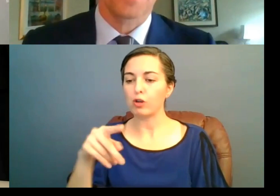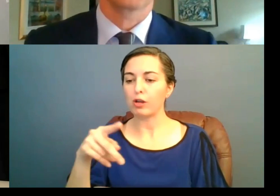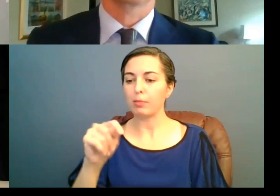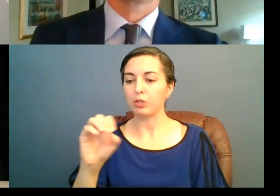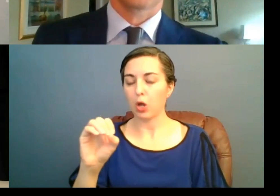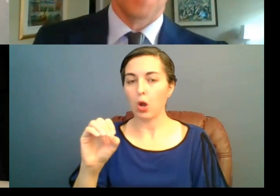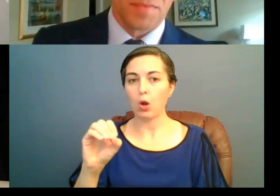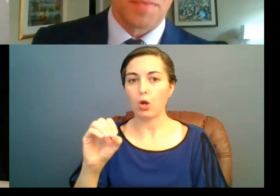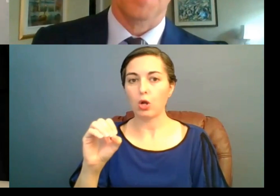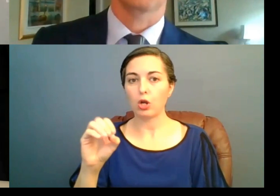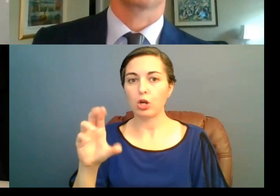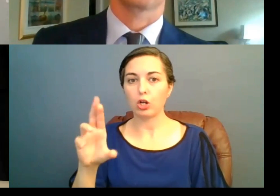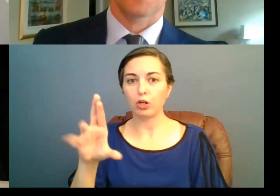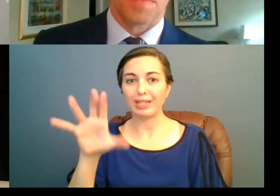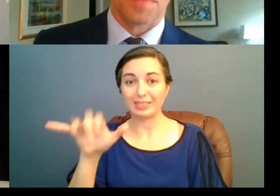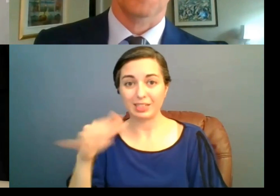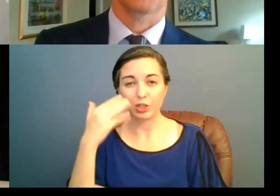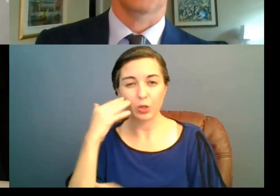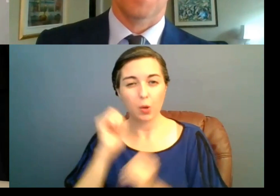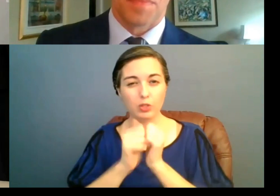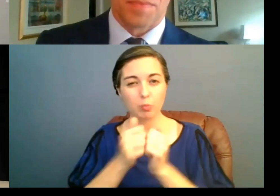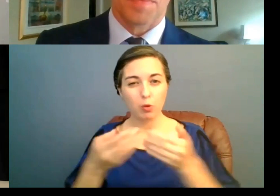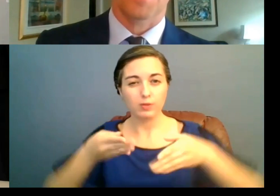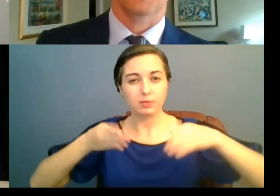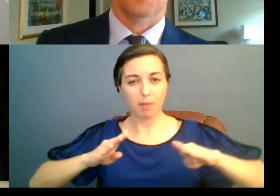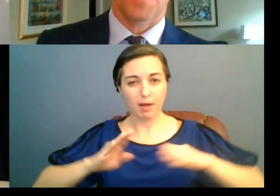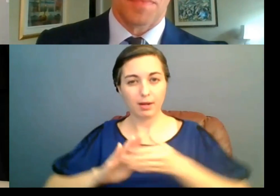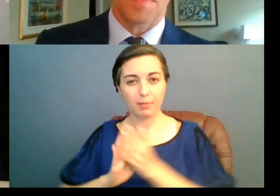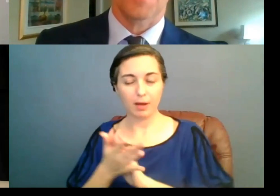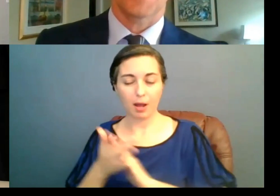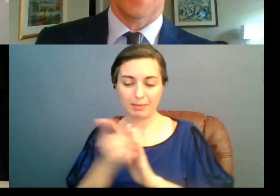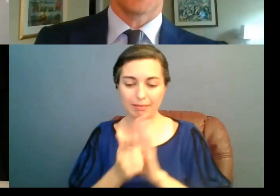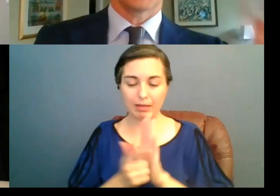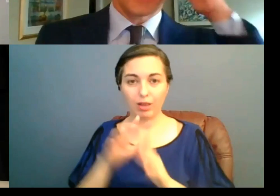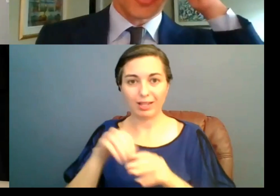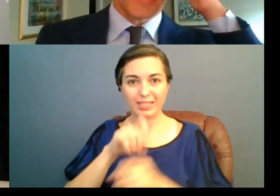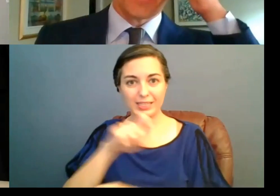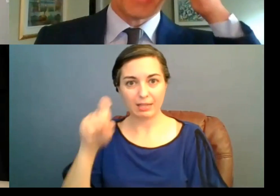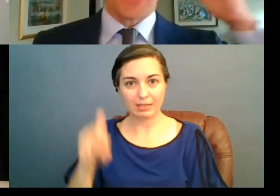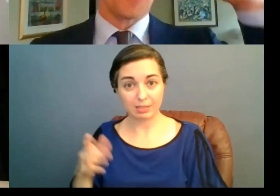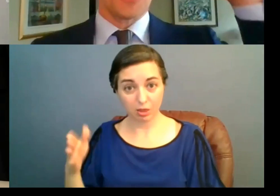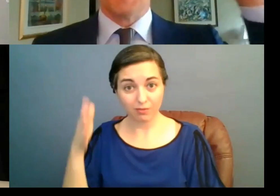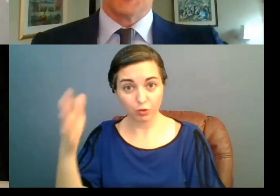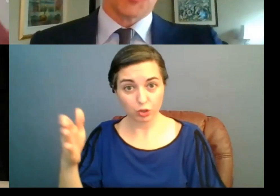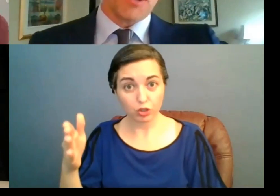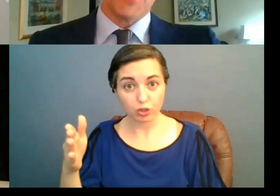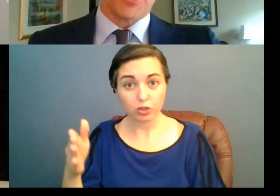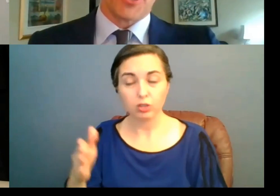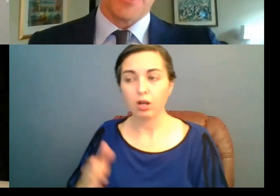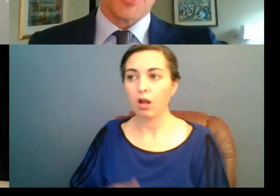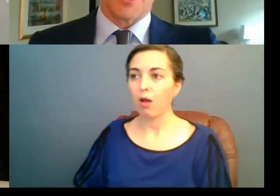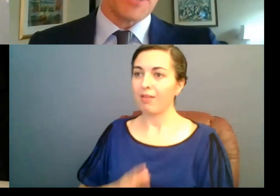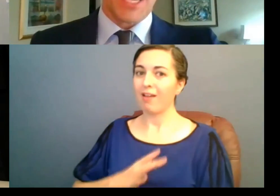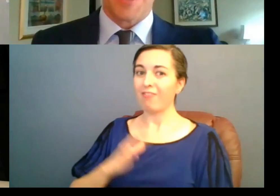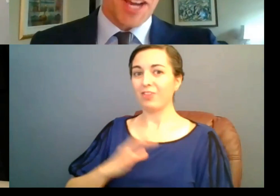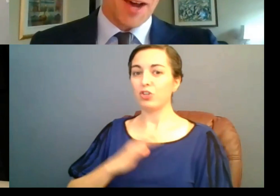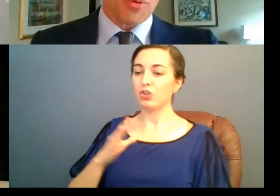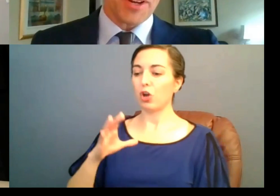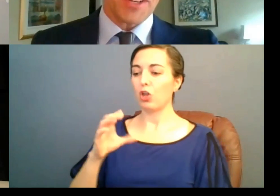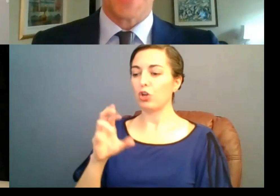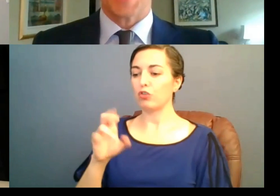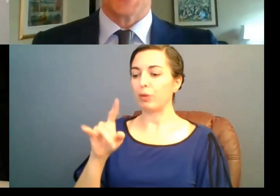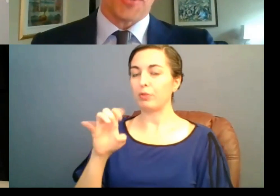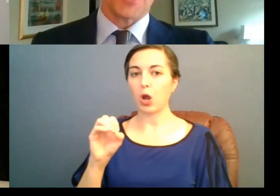as that becomes legal in Texas in the future. Those are the areas that we're looking at. So they could be like the official cryptocurrency of the